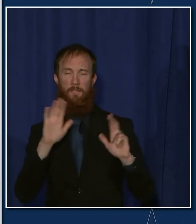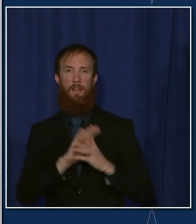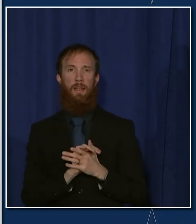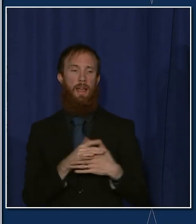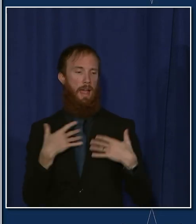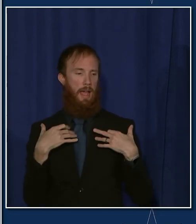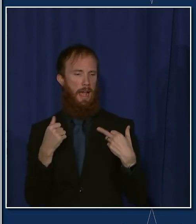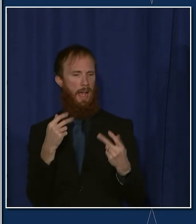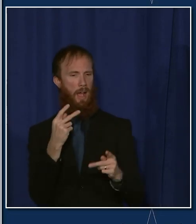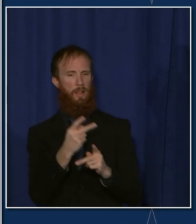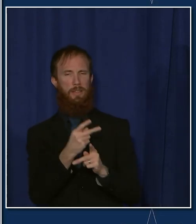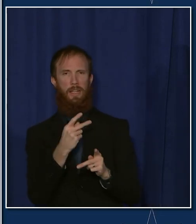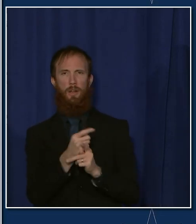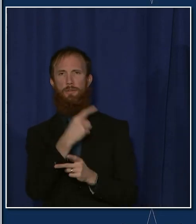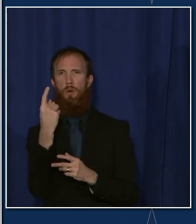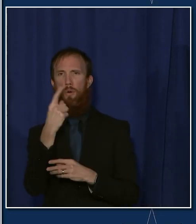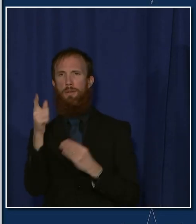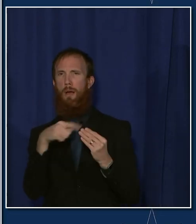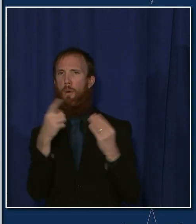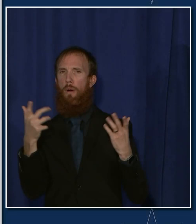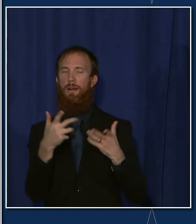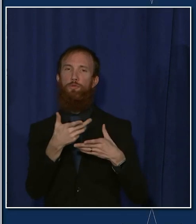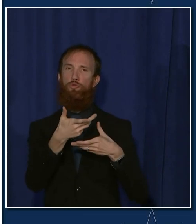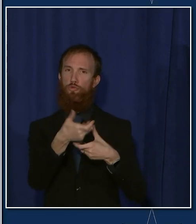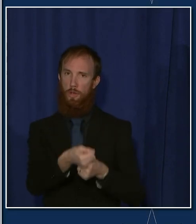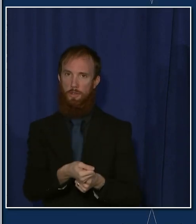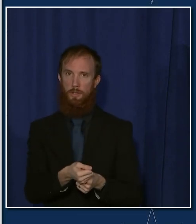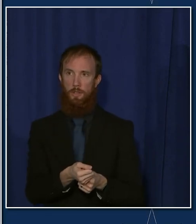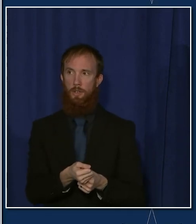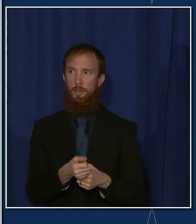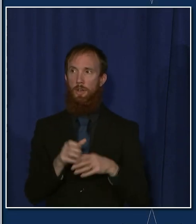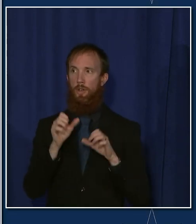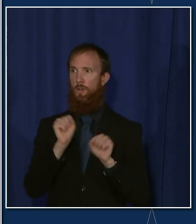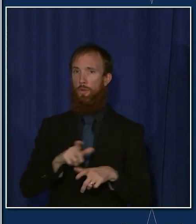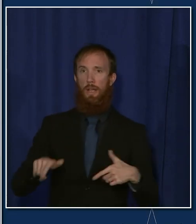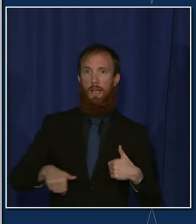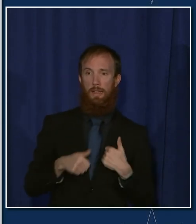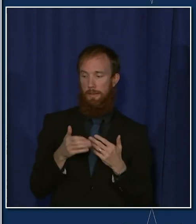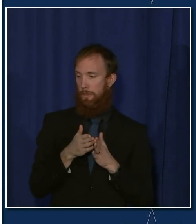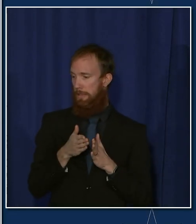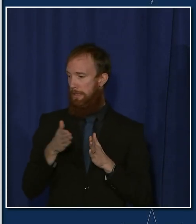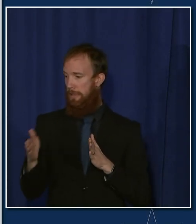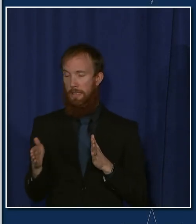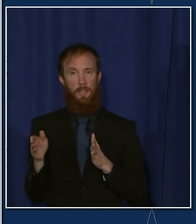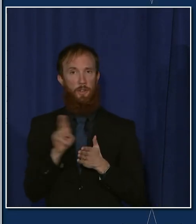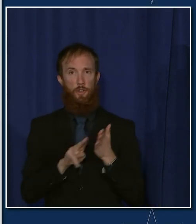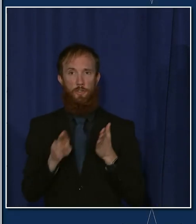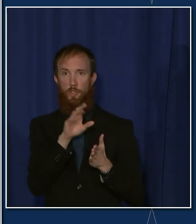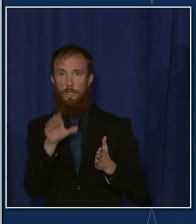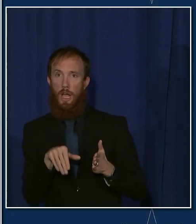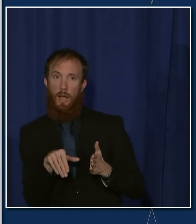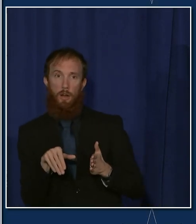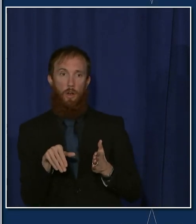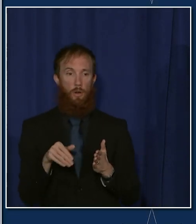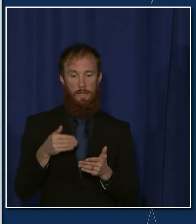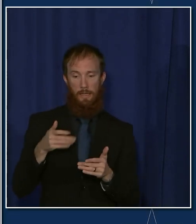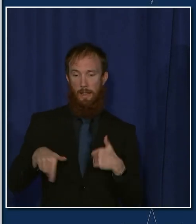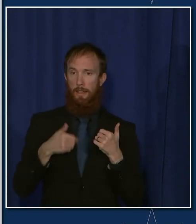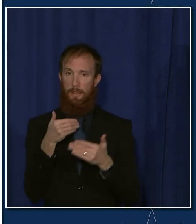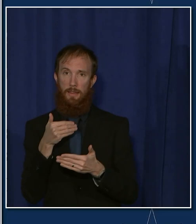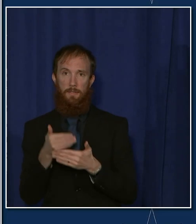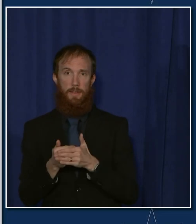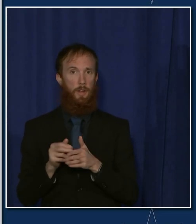has always been a trust issue. You can live next door to University of Chicago or Northwestern, but you don't trust them, you're not going